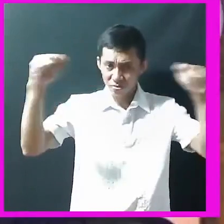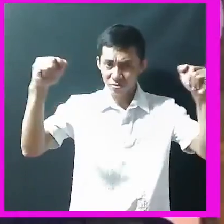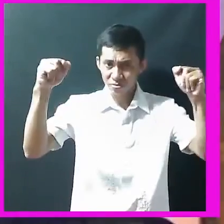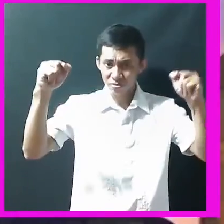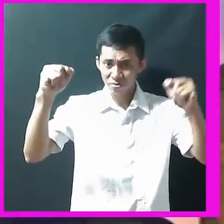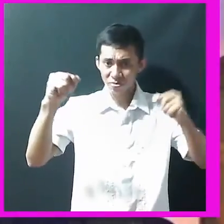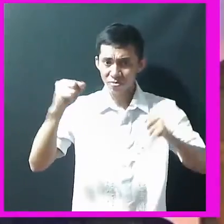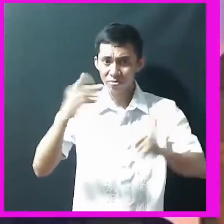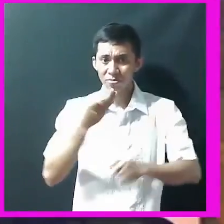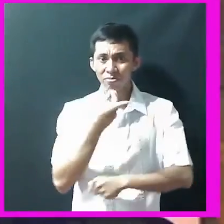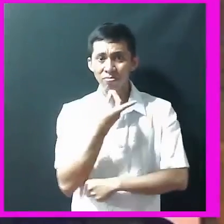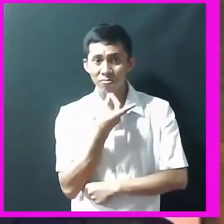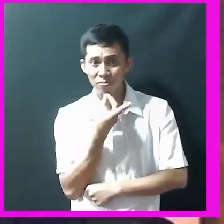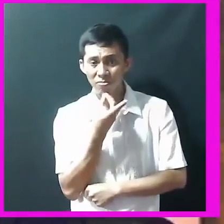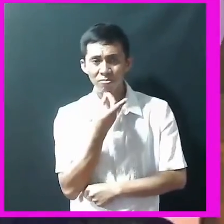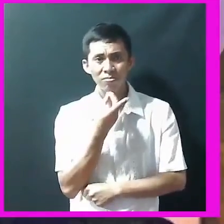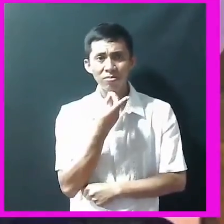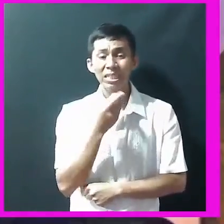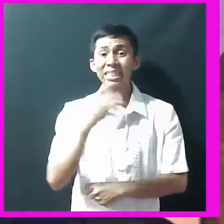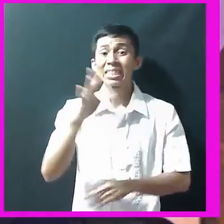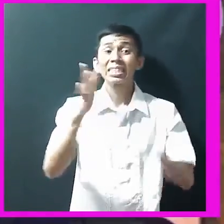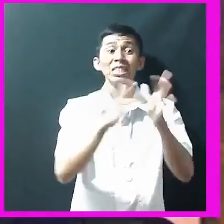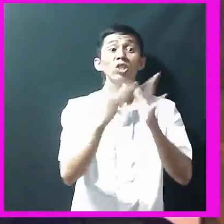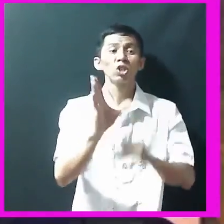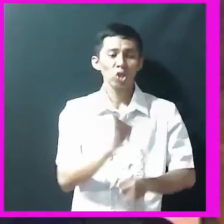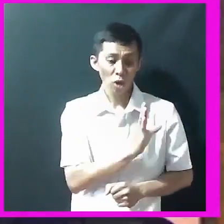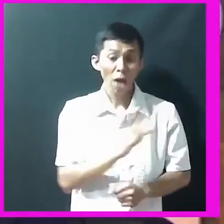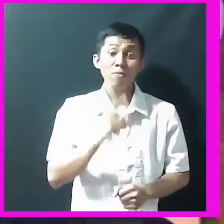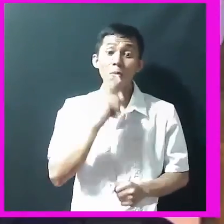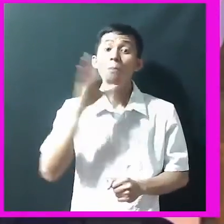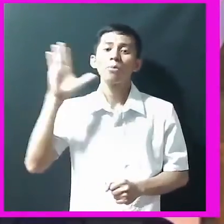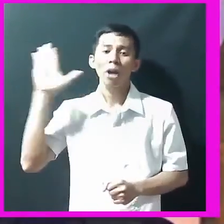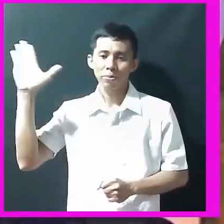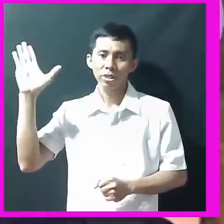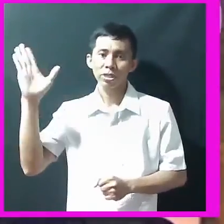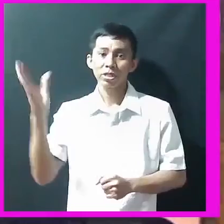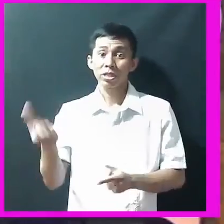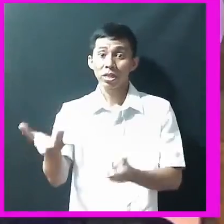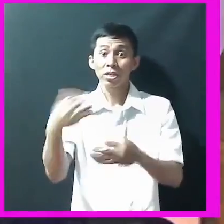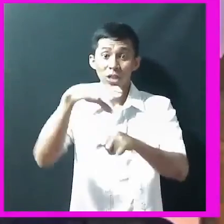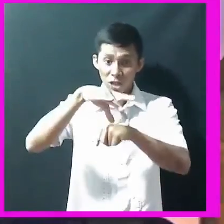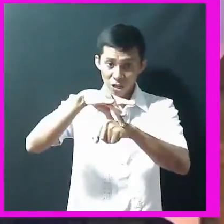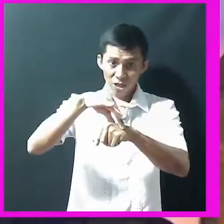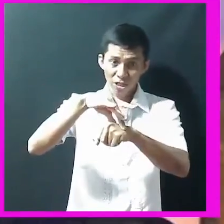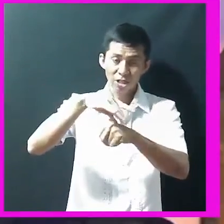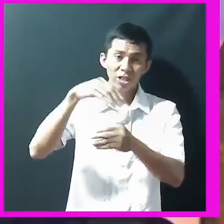nag-promise? Si Jesus Christ. Siya mo balik, siya yung ni-promise.